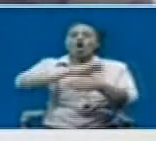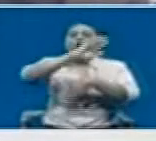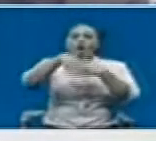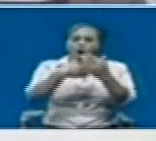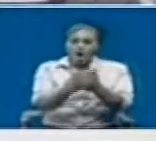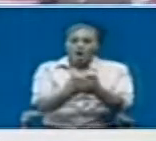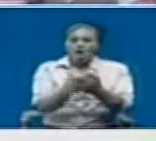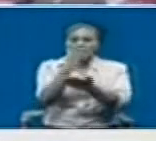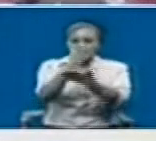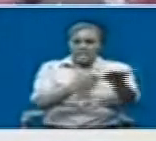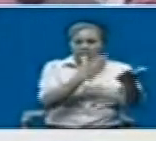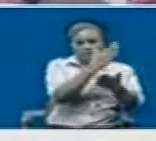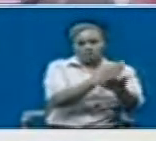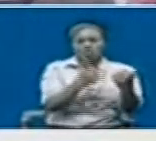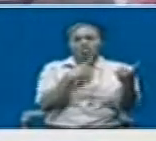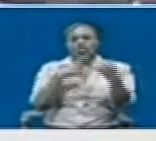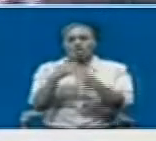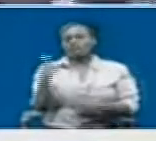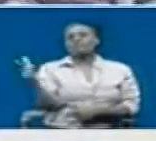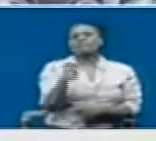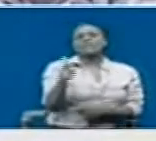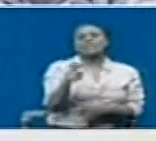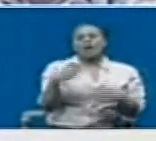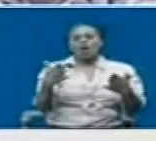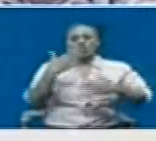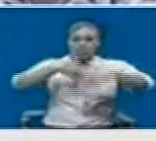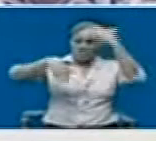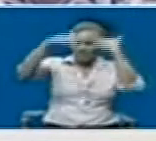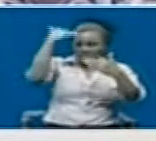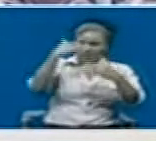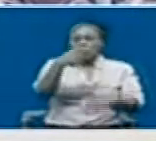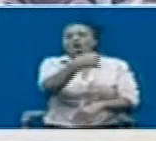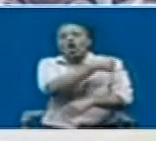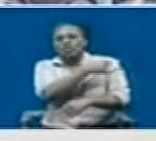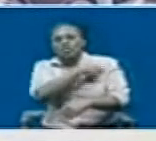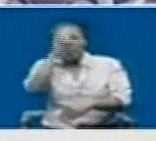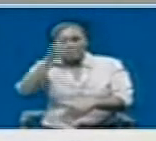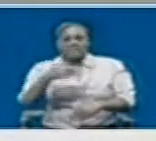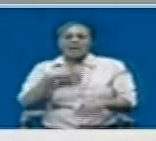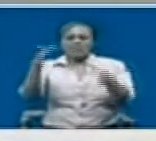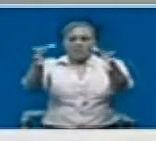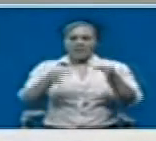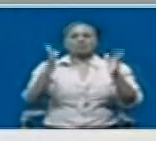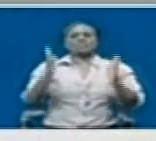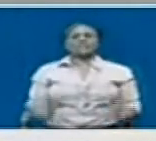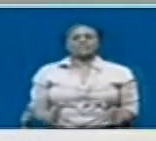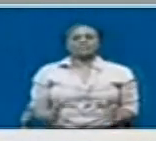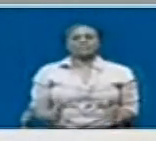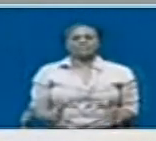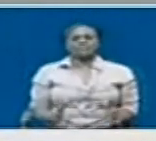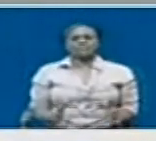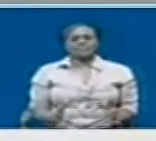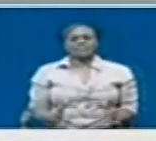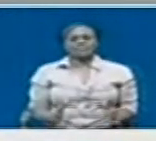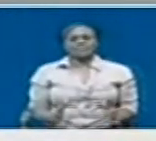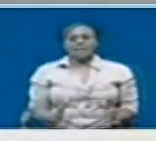you're talking in a media company, in a university, in a hospital setup. An accountant will be useful. So at the